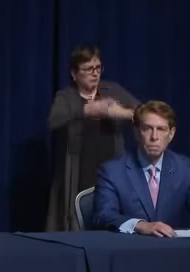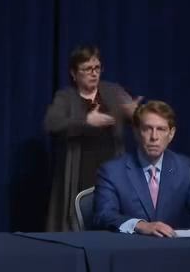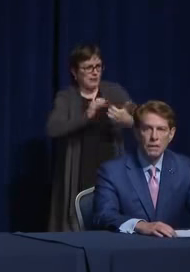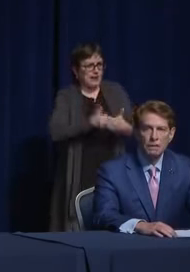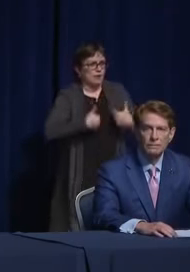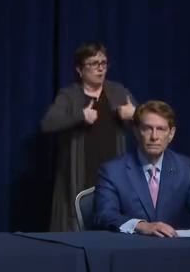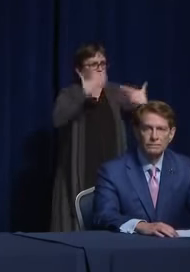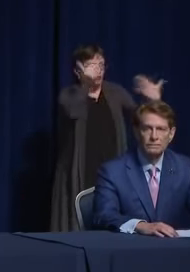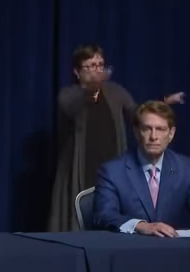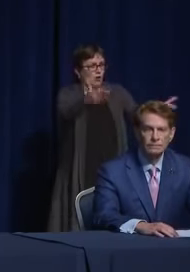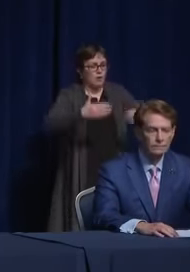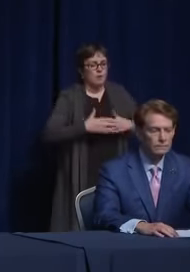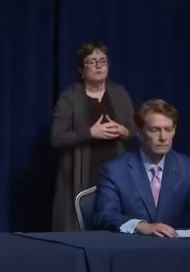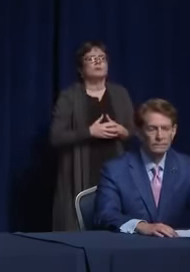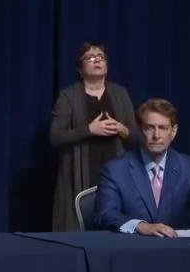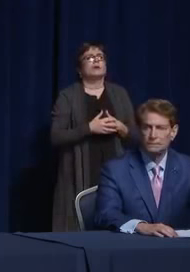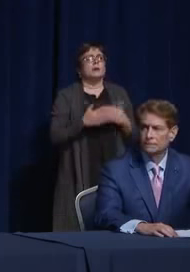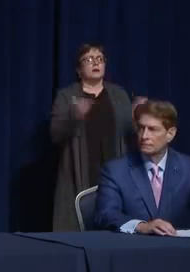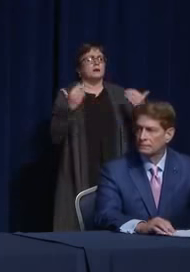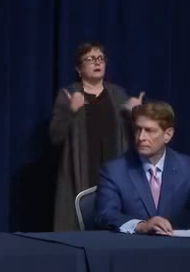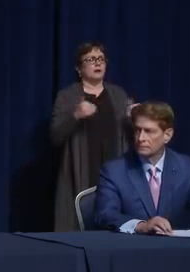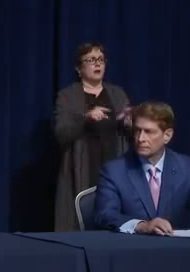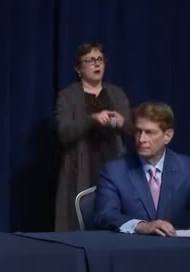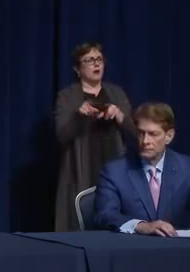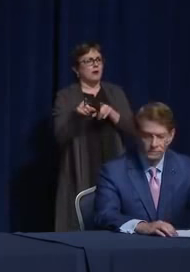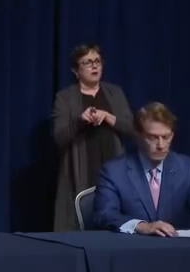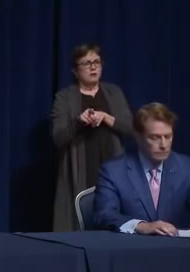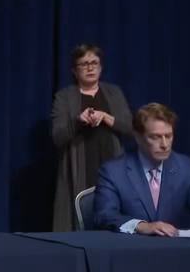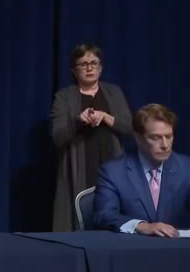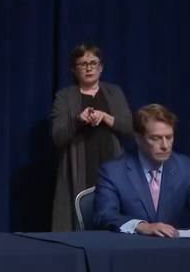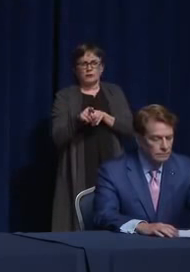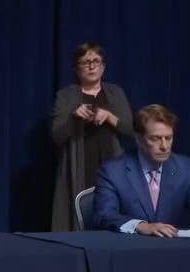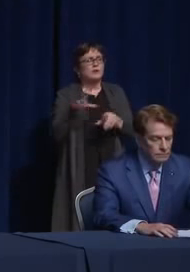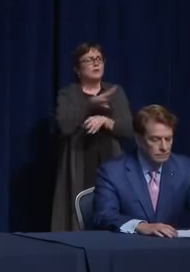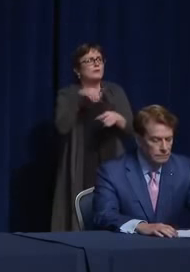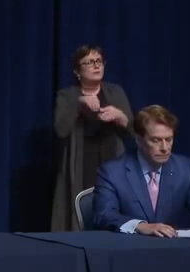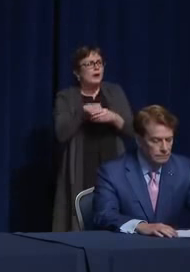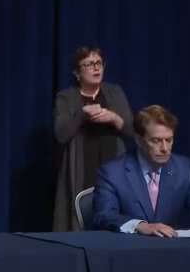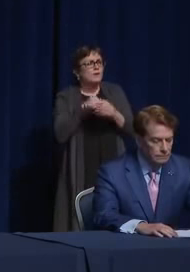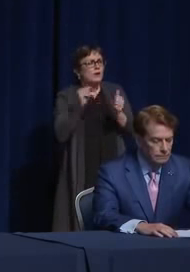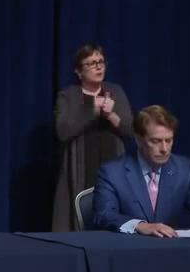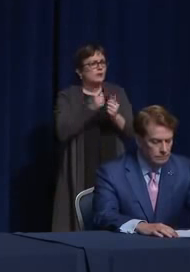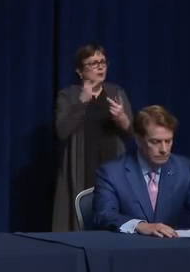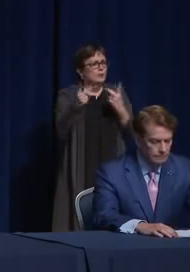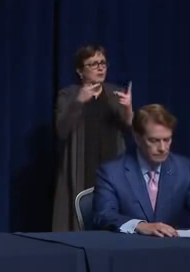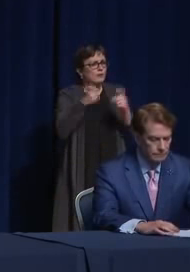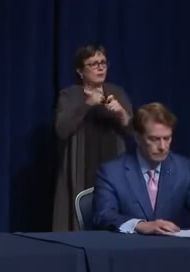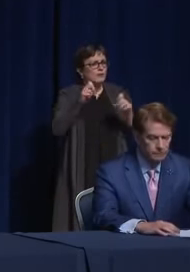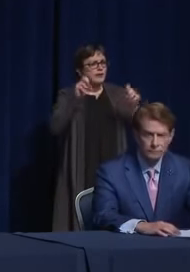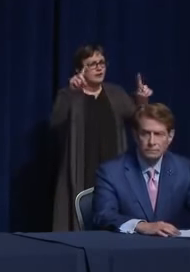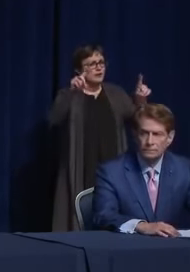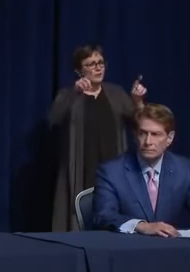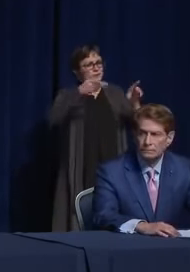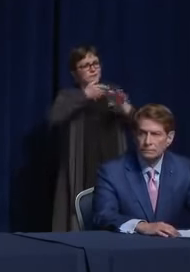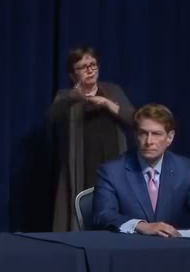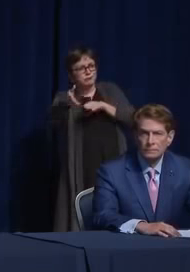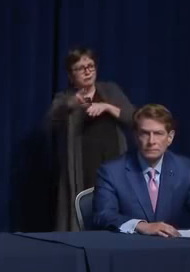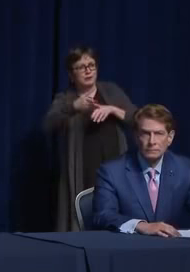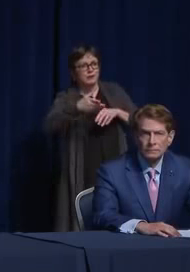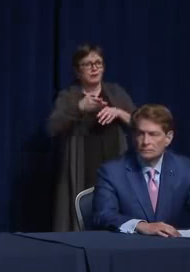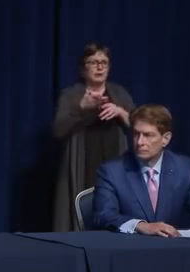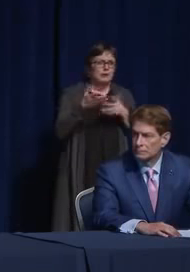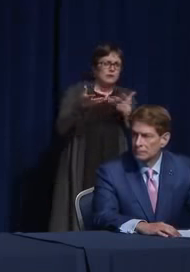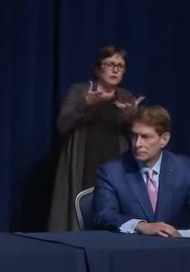down the state, representatives of our educator community, and just walk through the rationale that we had applied to closing